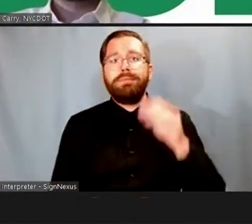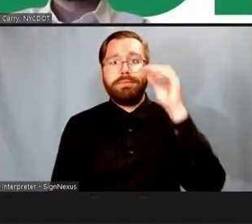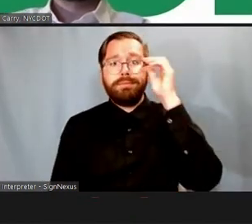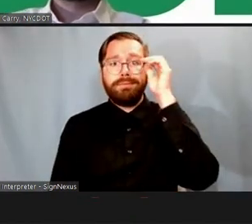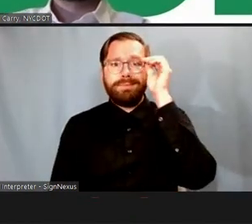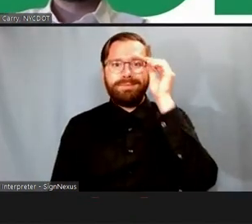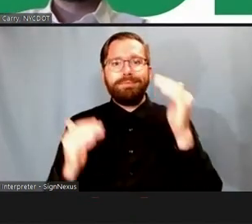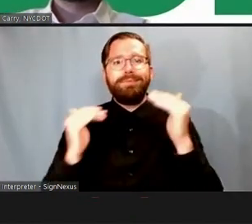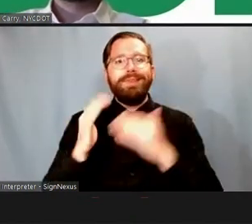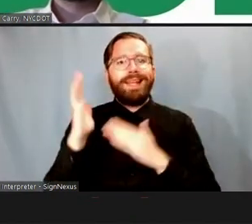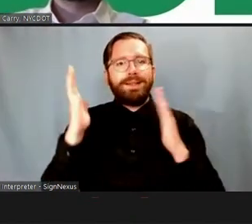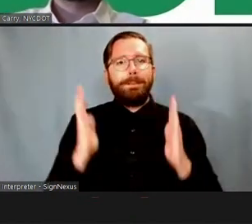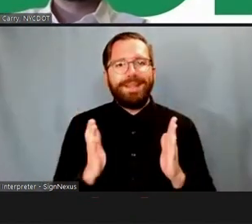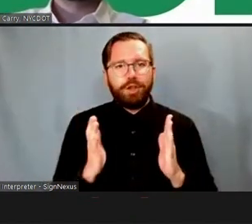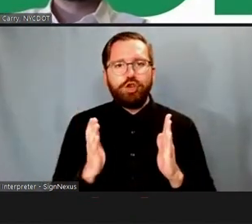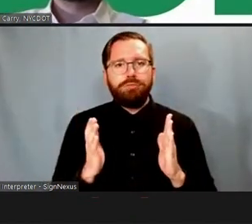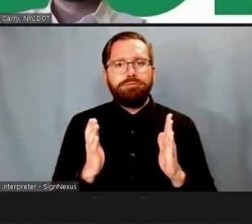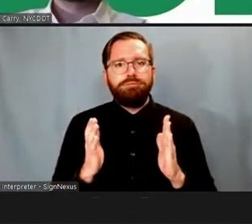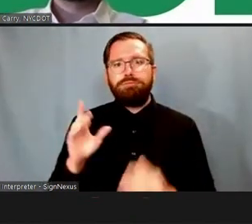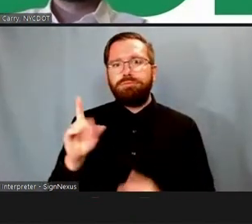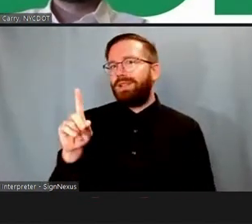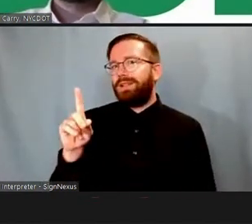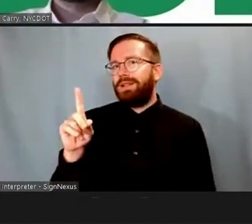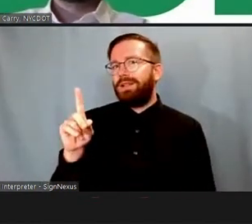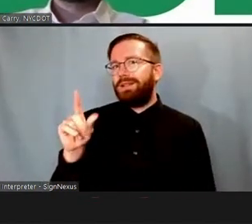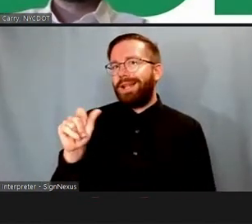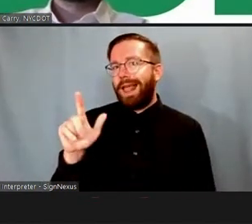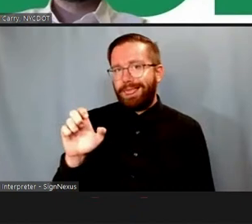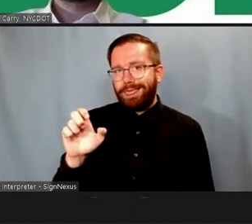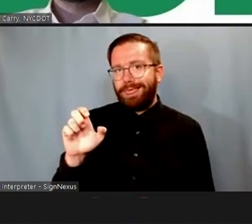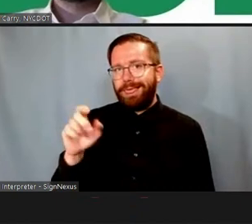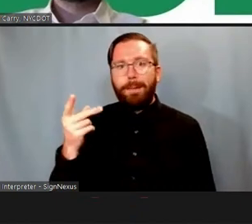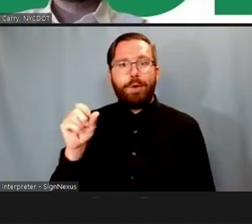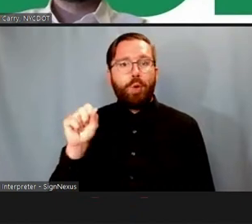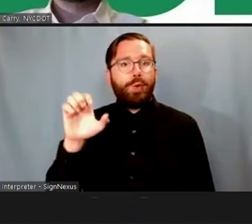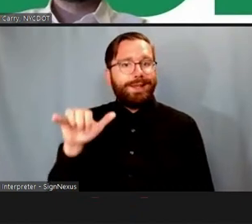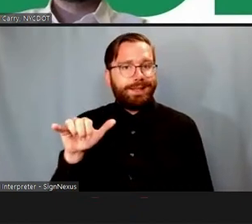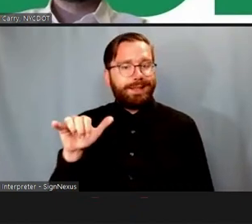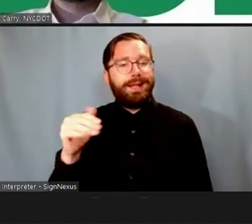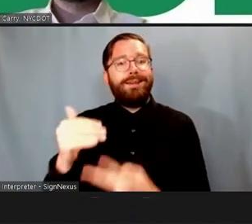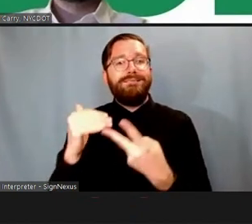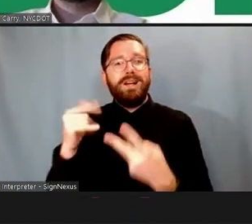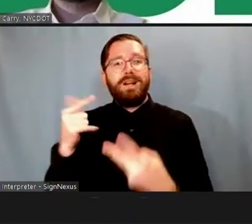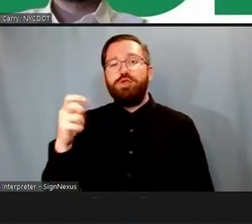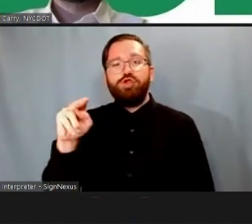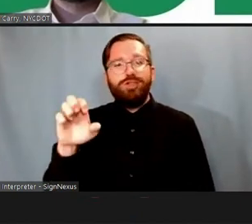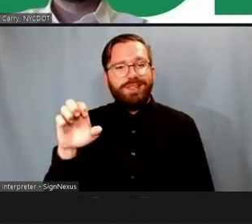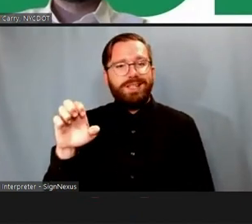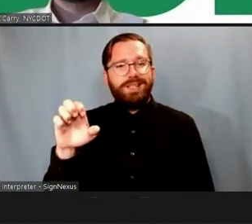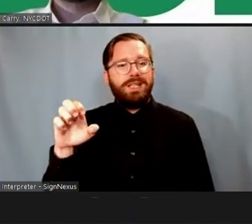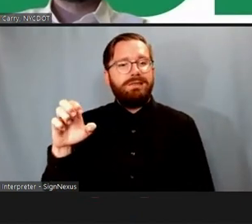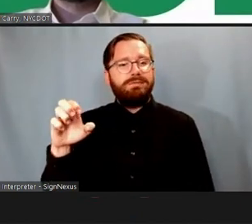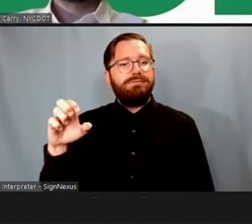our next speaker is del posey followed by gene hahn